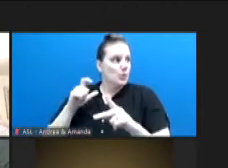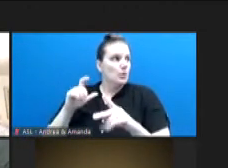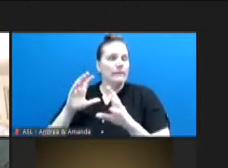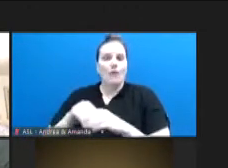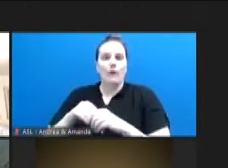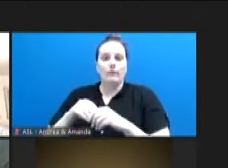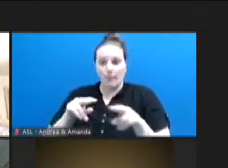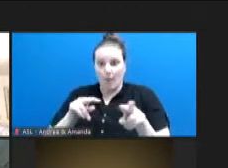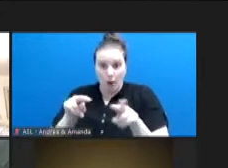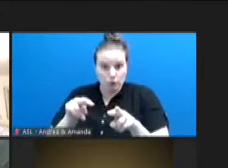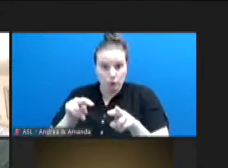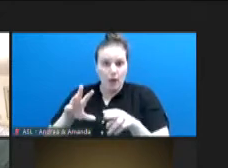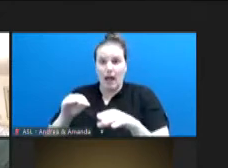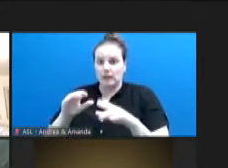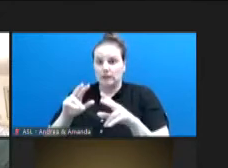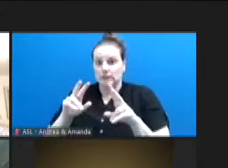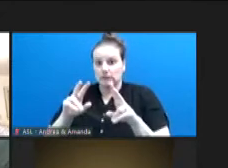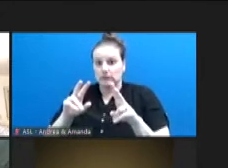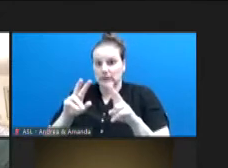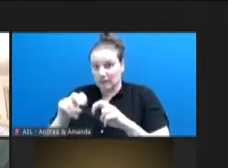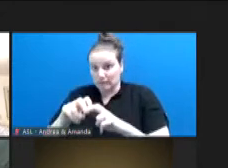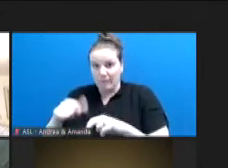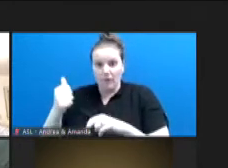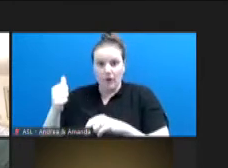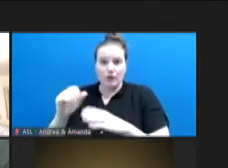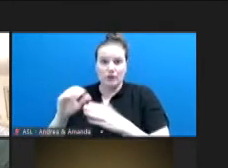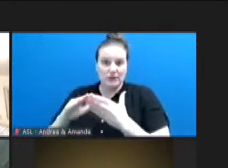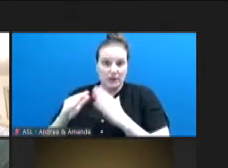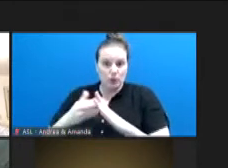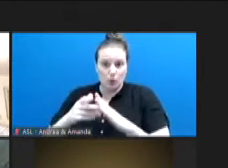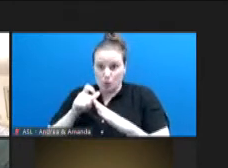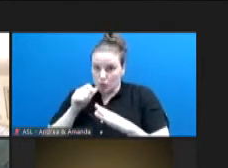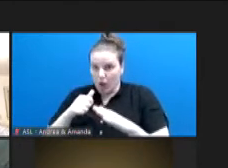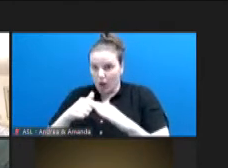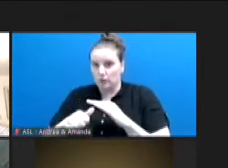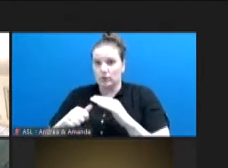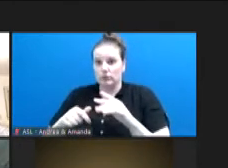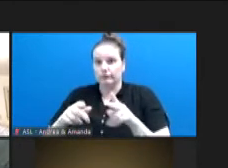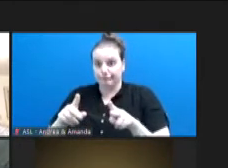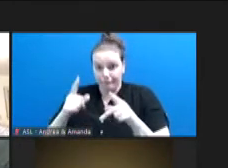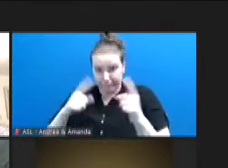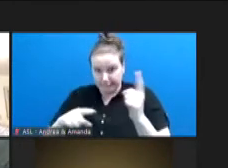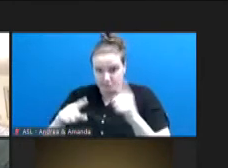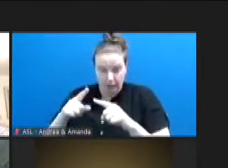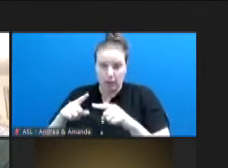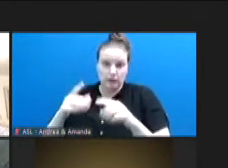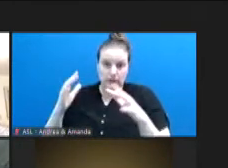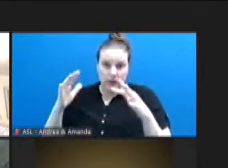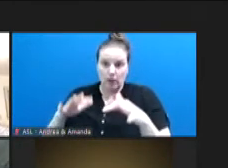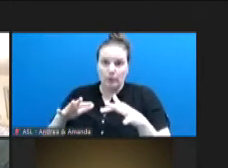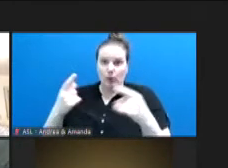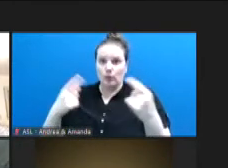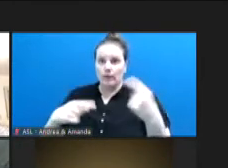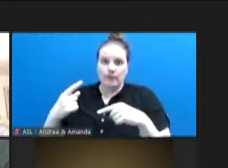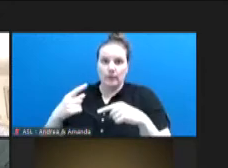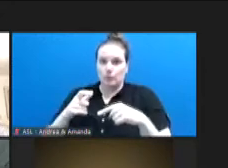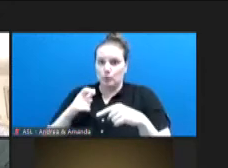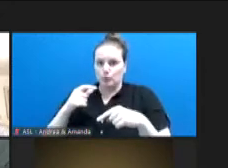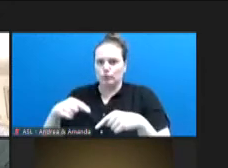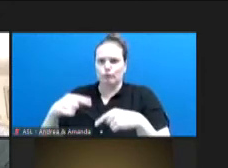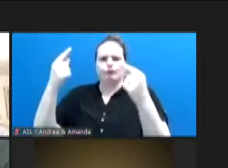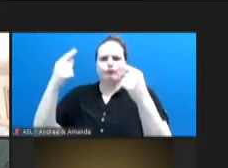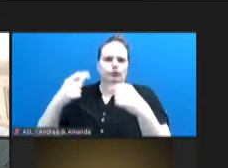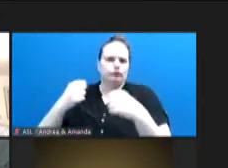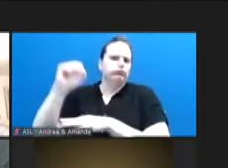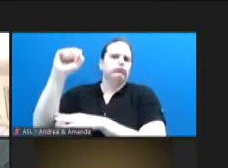monitoring and assessments of other cities and who are under consent decrees or settlement agreements and who have had protests and